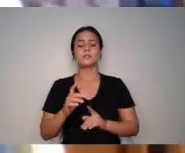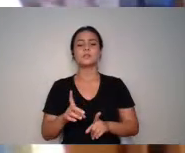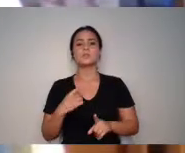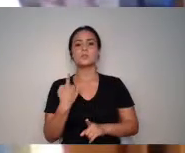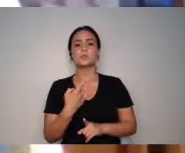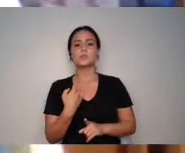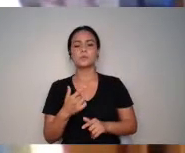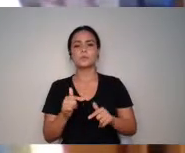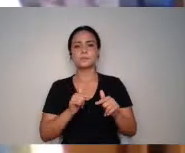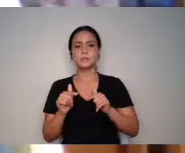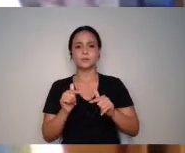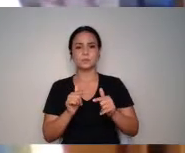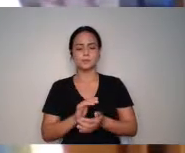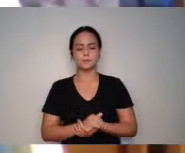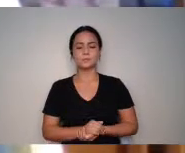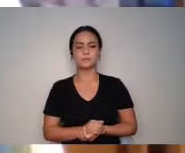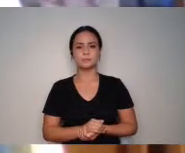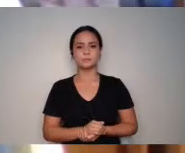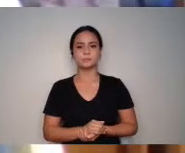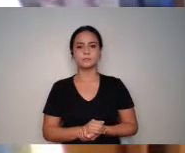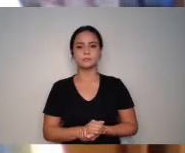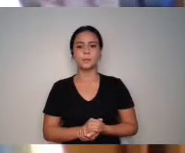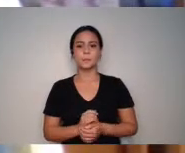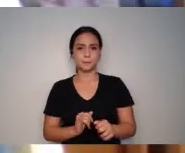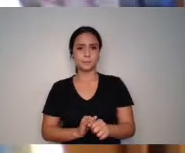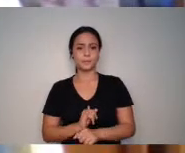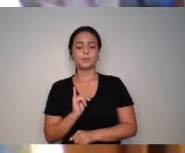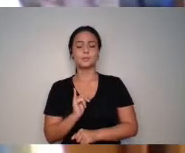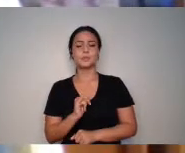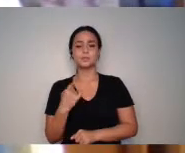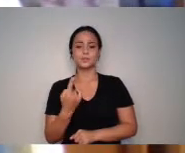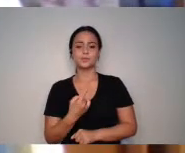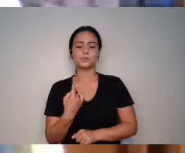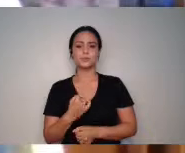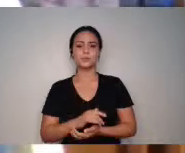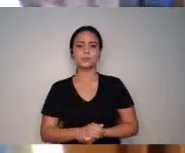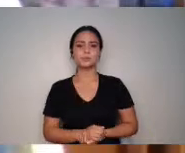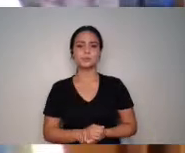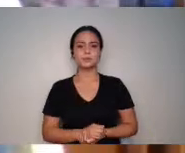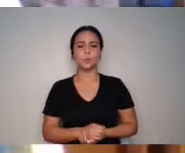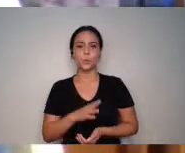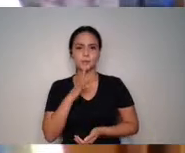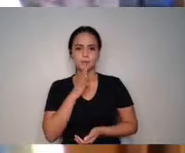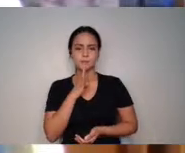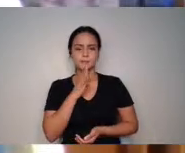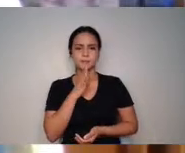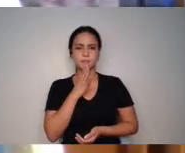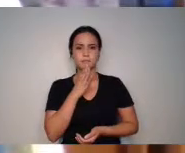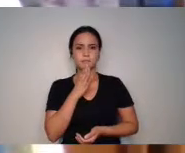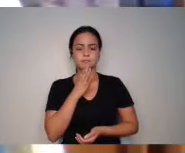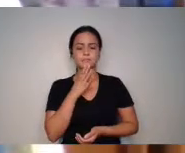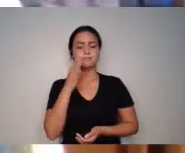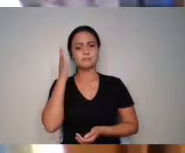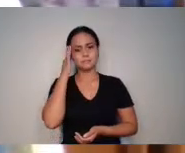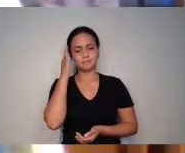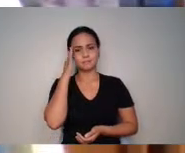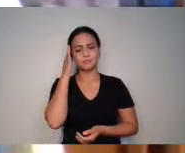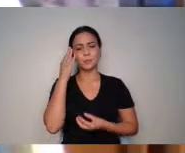the union professors and the employees, employers as well. It's important for us to know